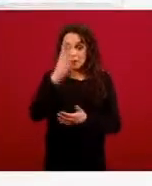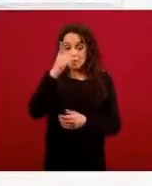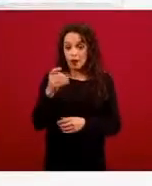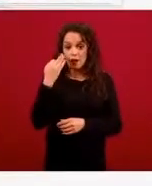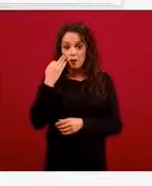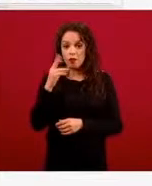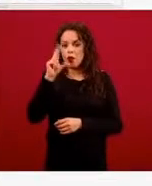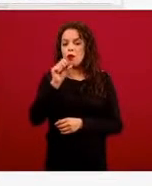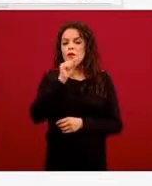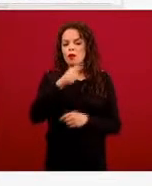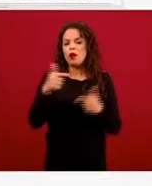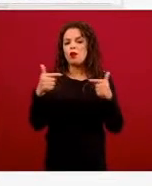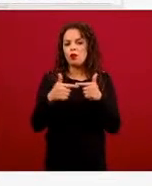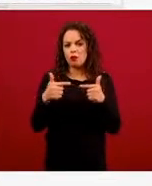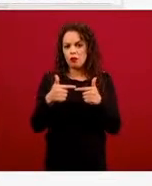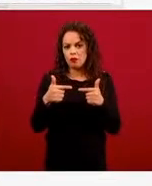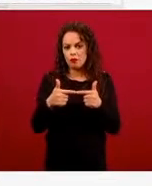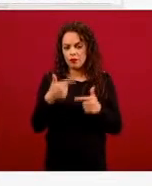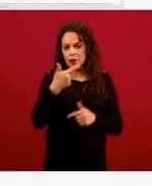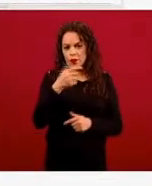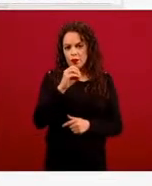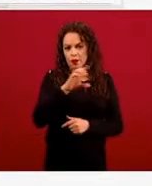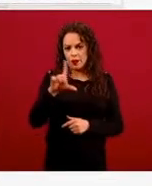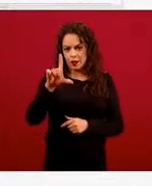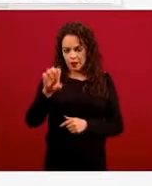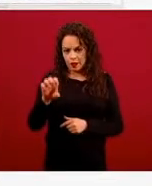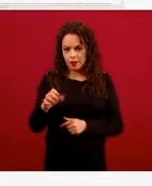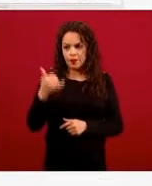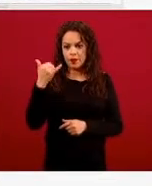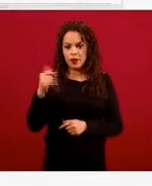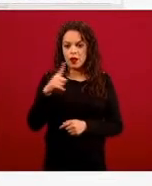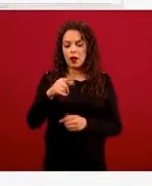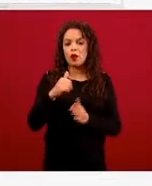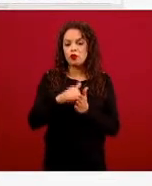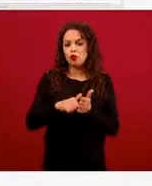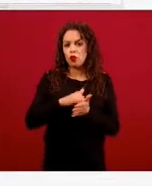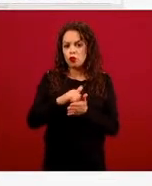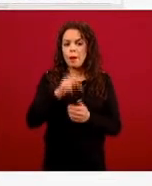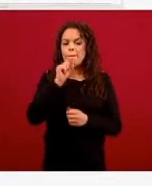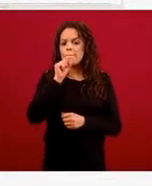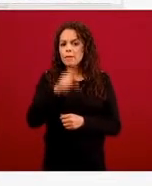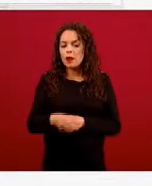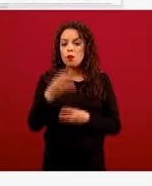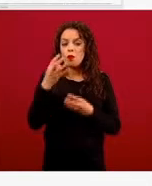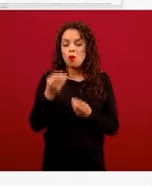Now, it's not just on Facebook, but also Google and